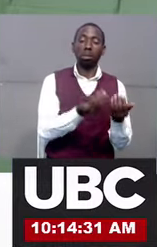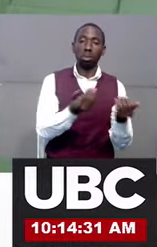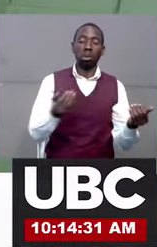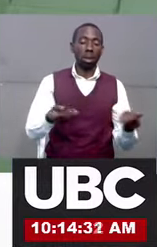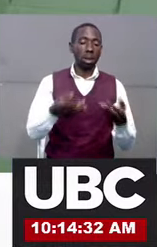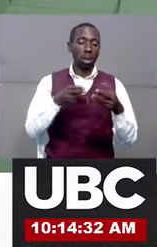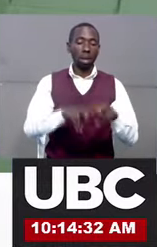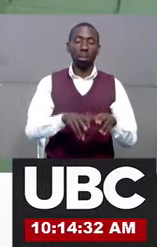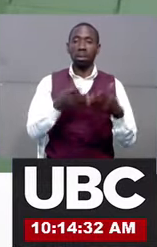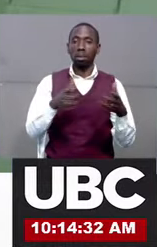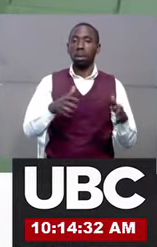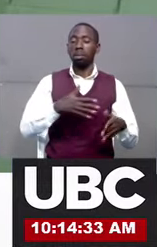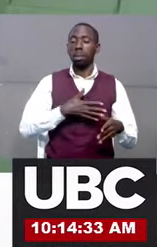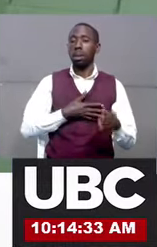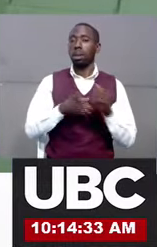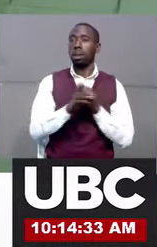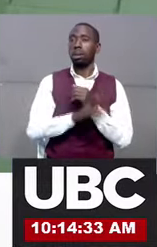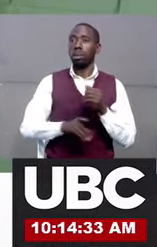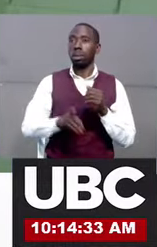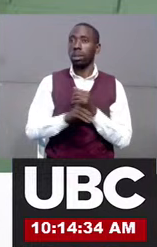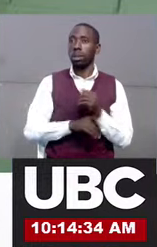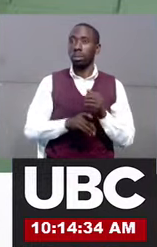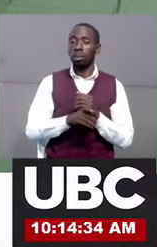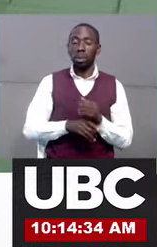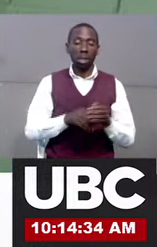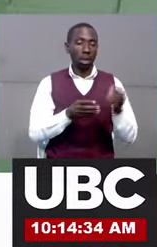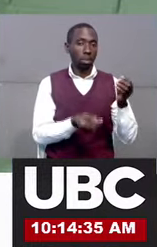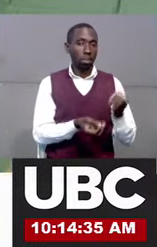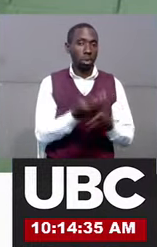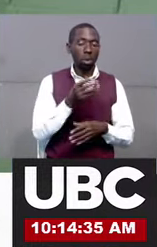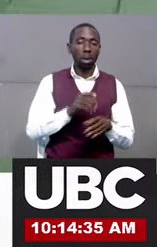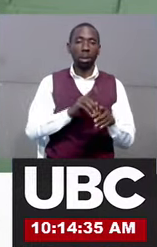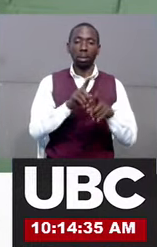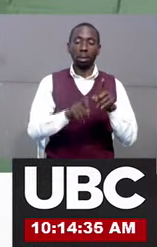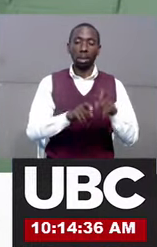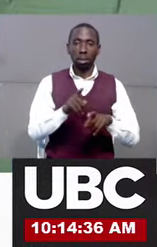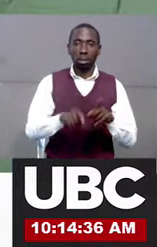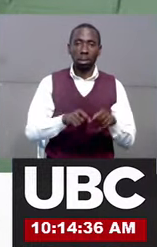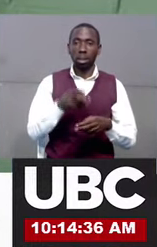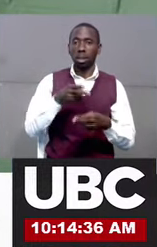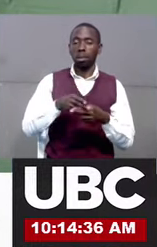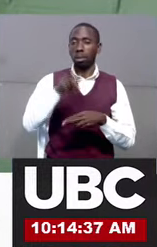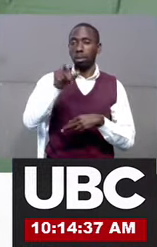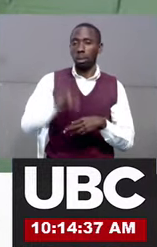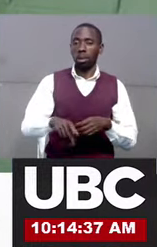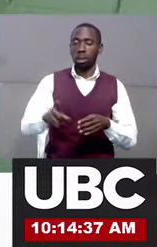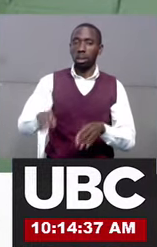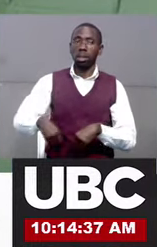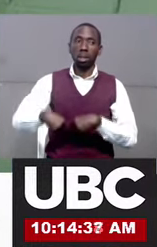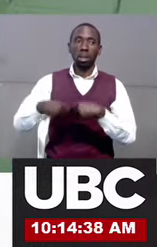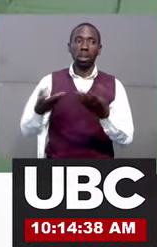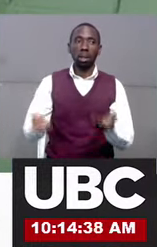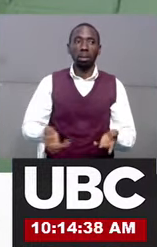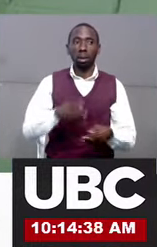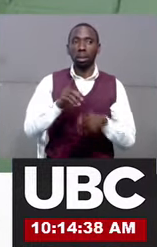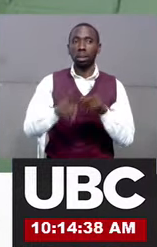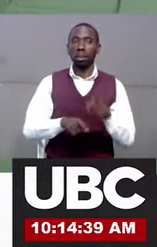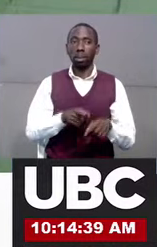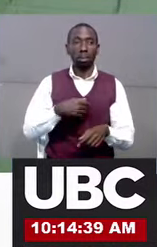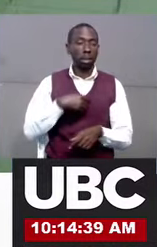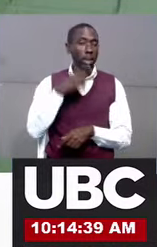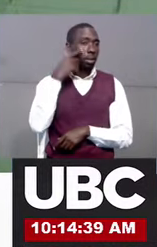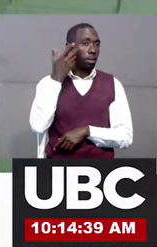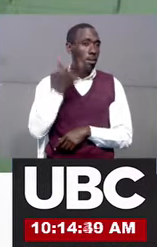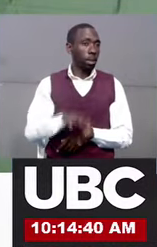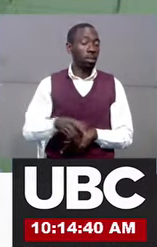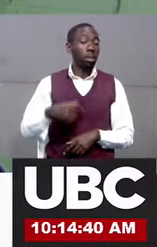district, Bujiri District Local Government. They set exams in the name of a person and then they give out exams. And I've seen it.